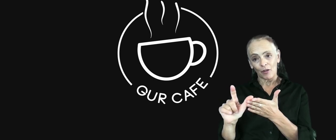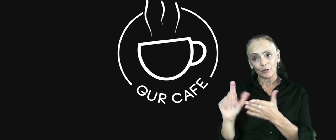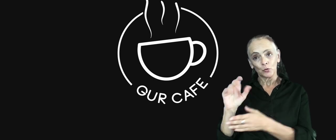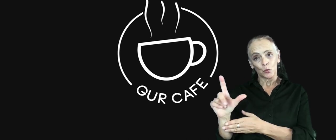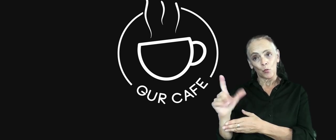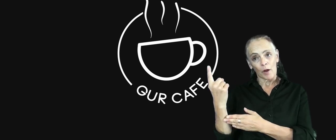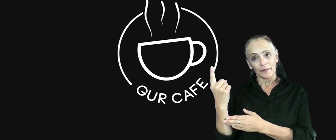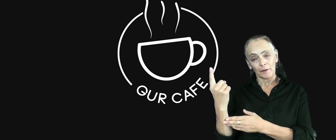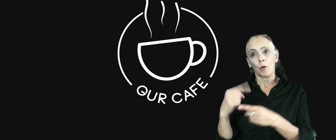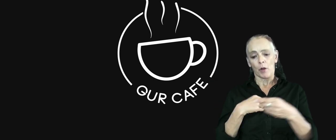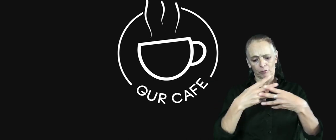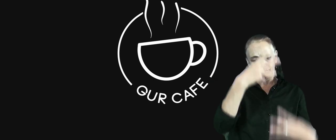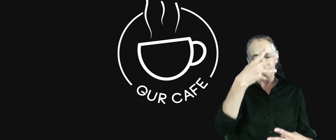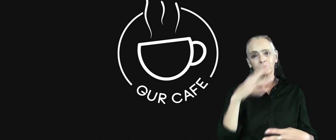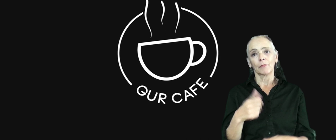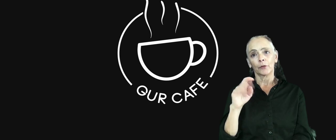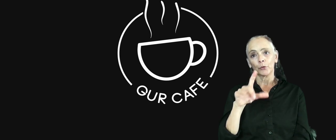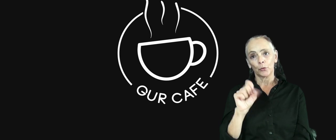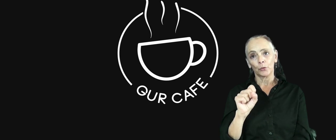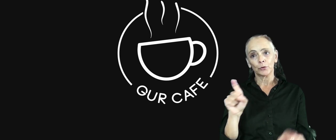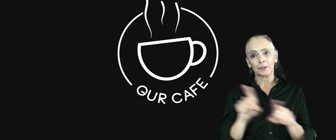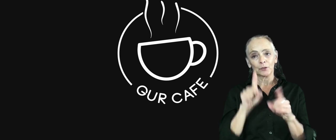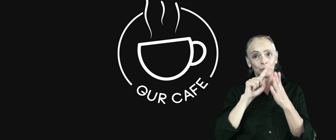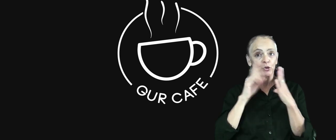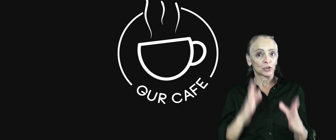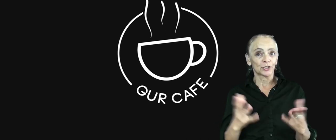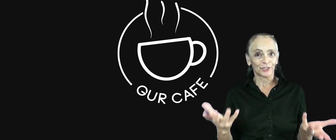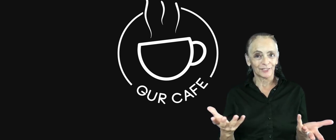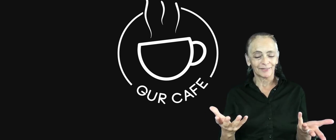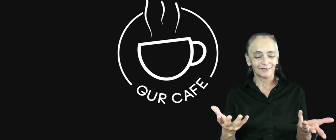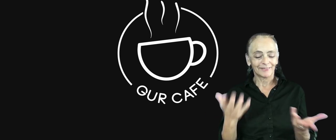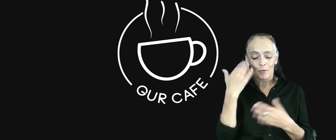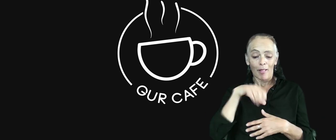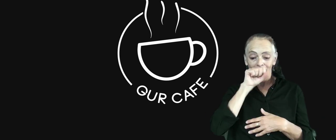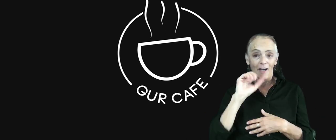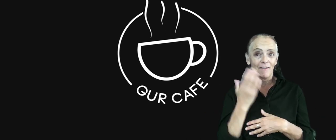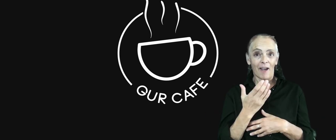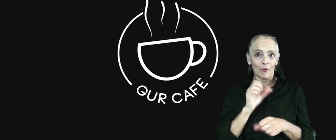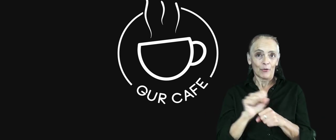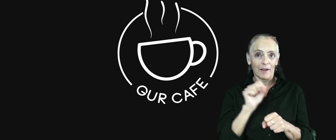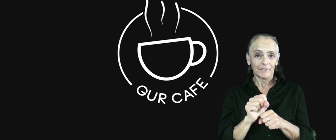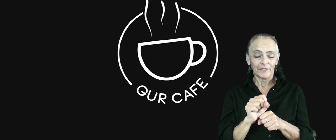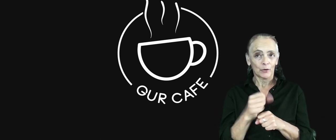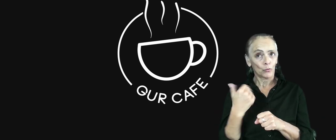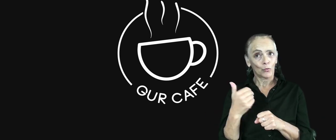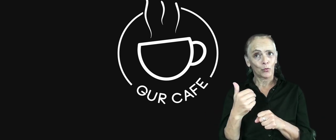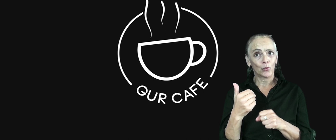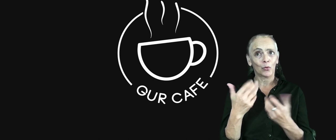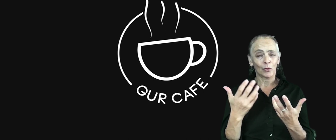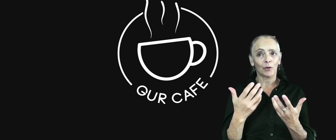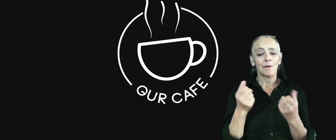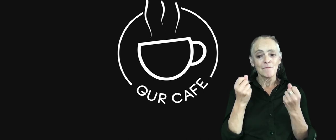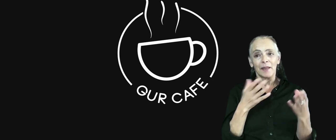our researcher toolbox, which is why I love so much that our craft. It's because, you know, there's so much way to